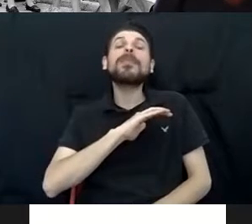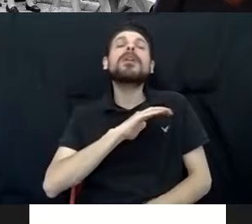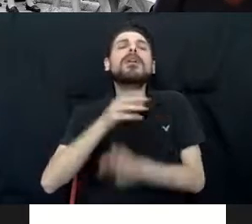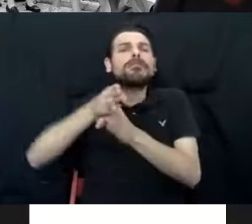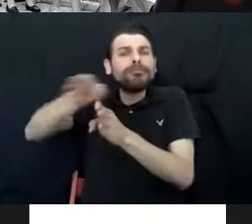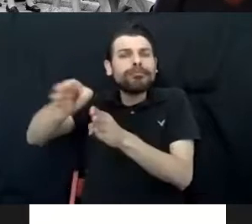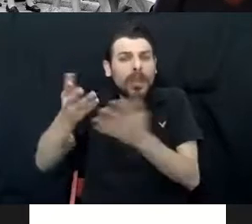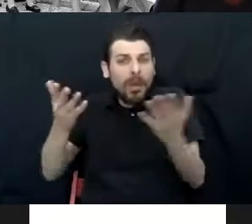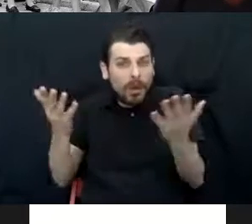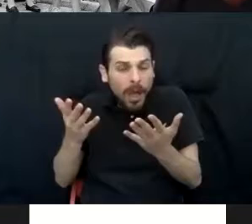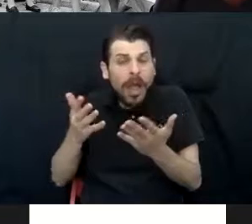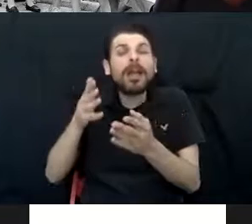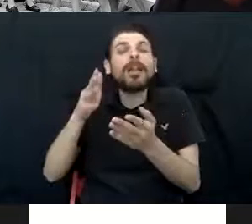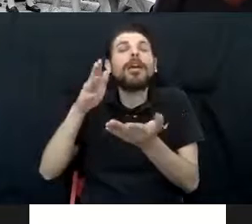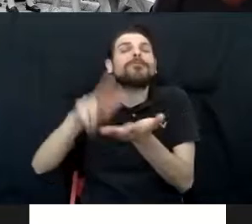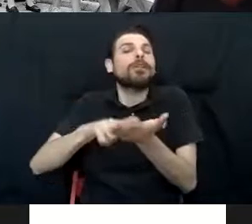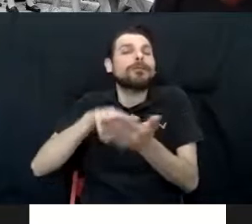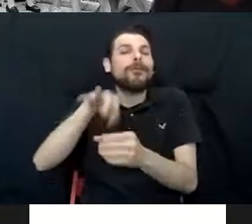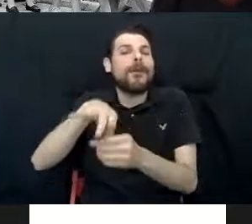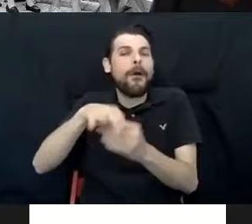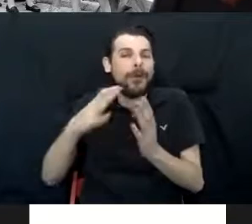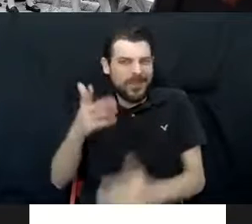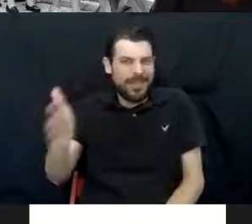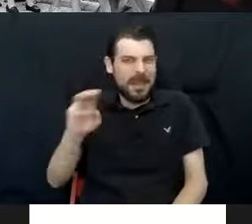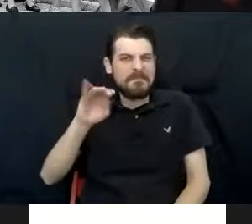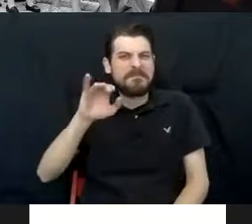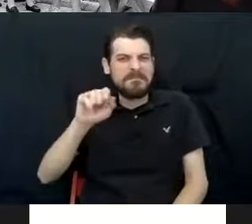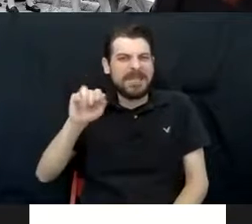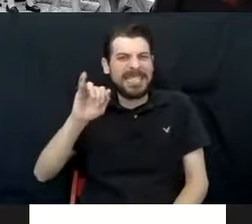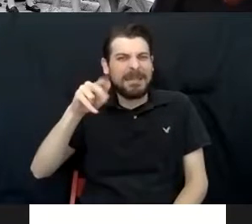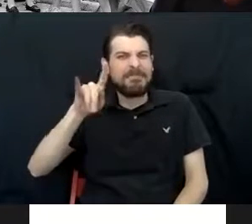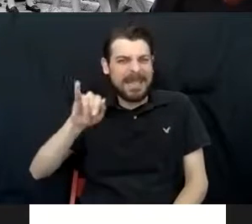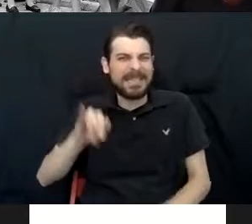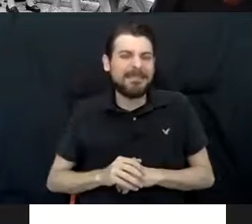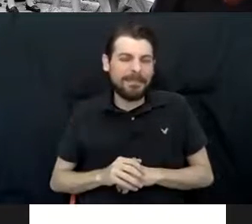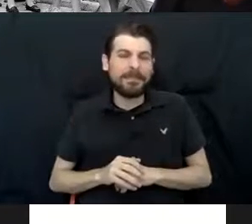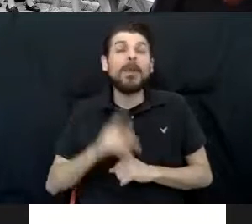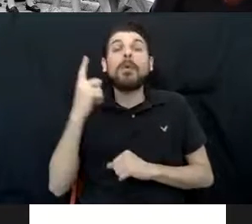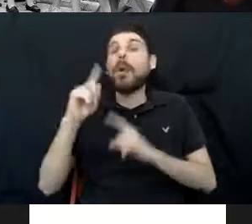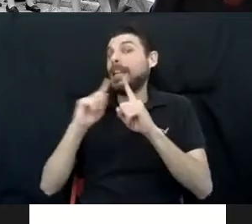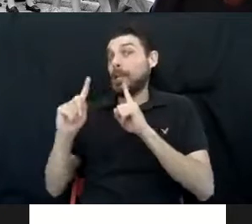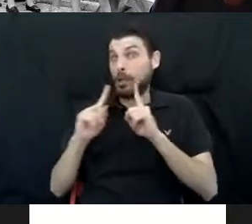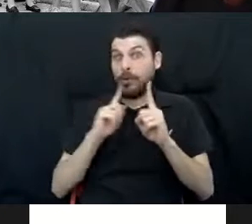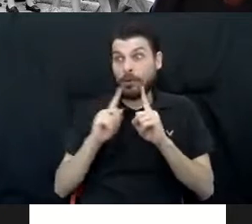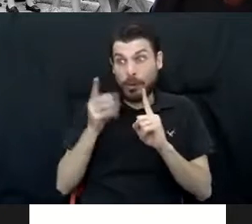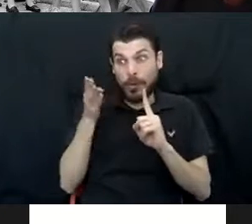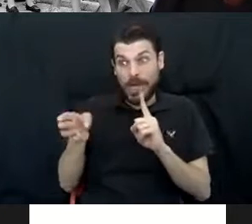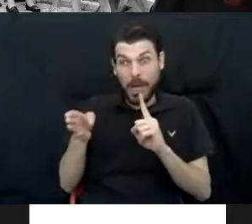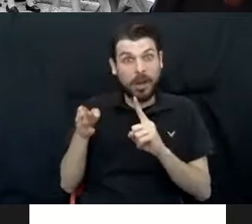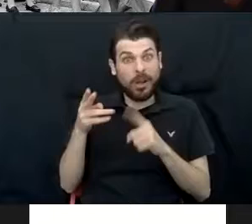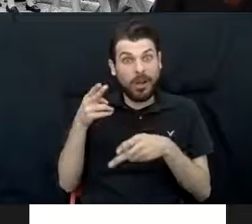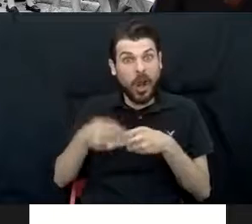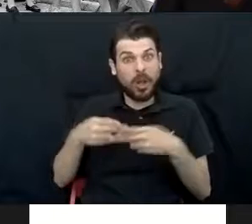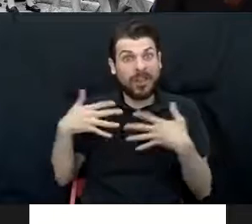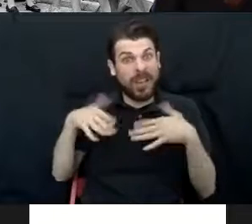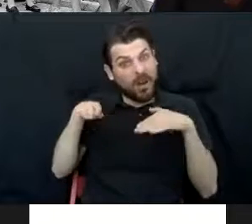in Ruralville, Mississippi. This is a quote from him in an interview called To Overcome Fear. Please